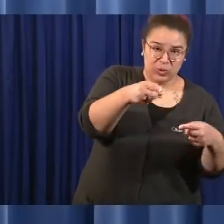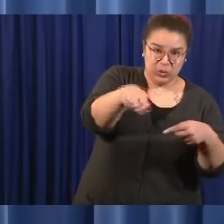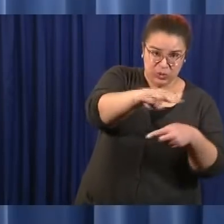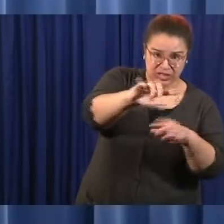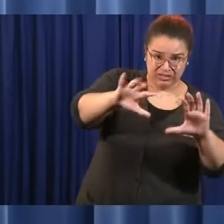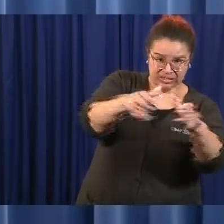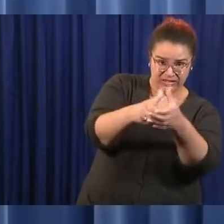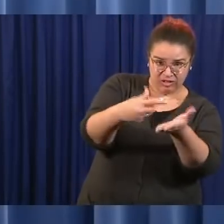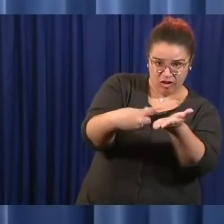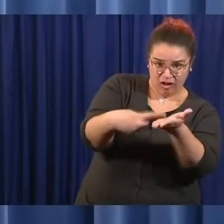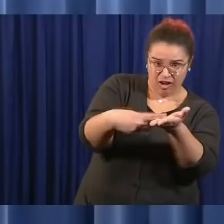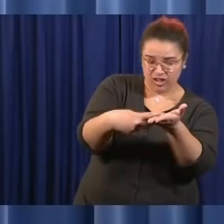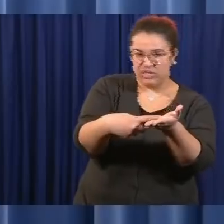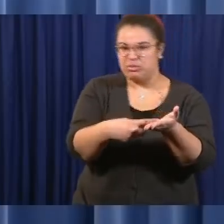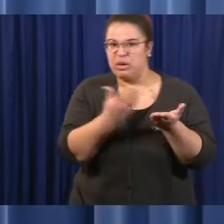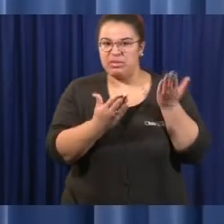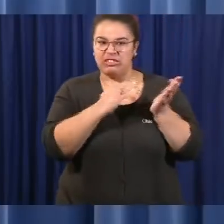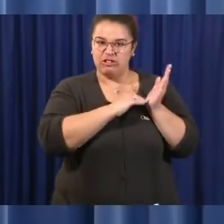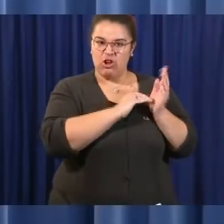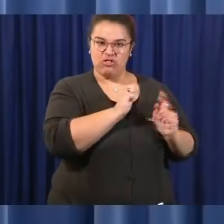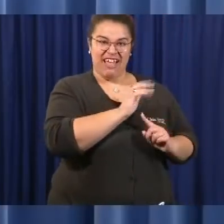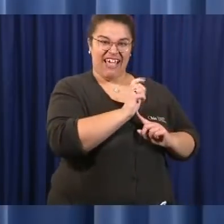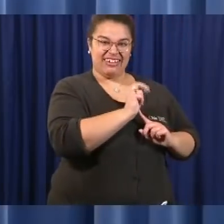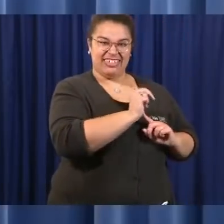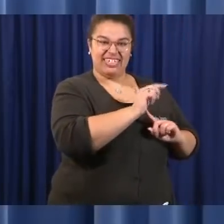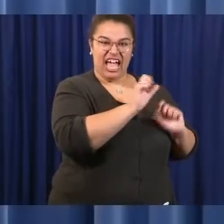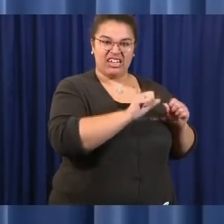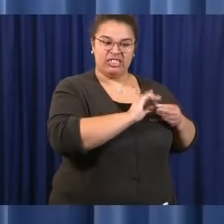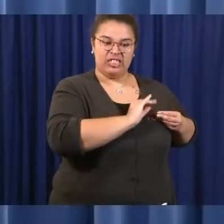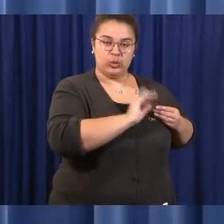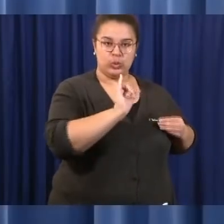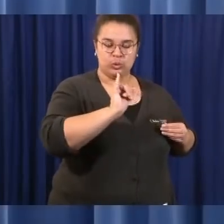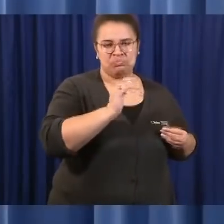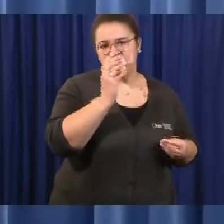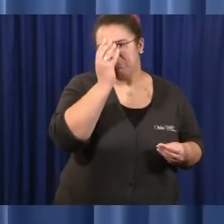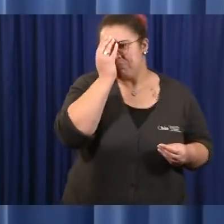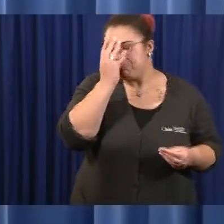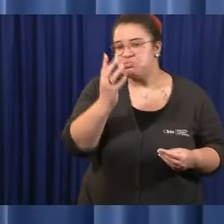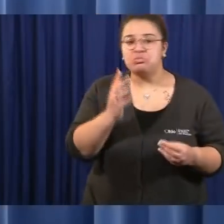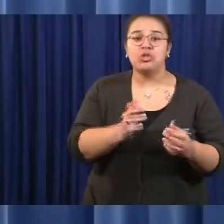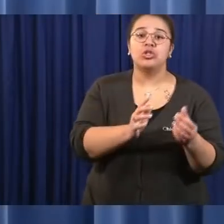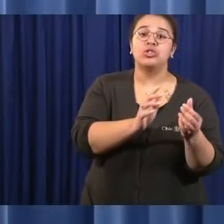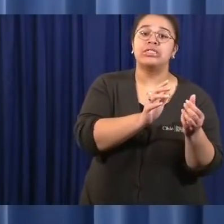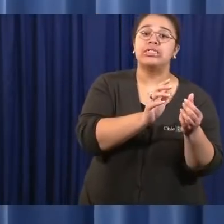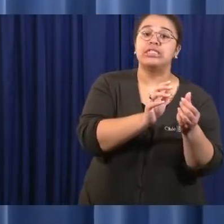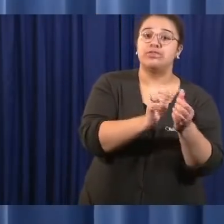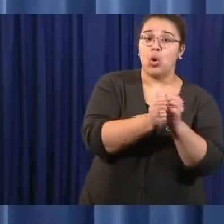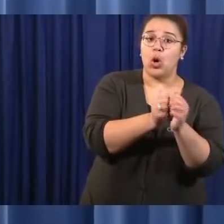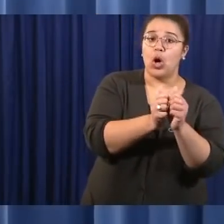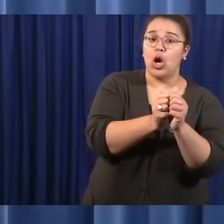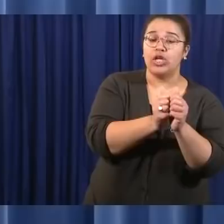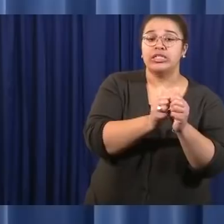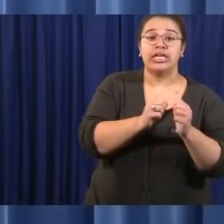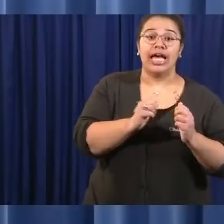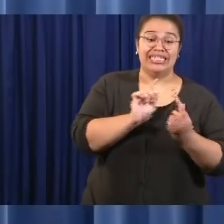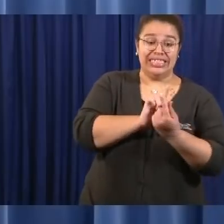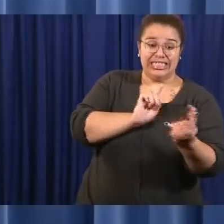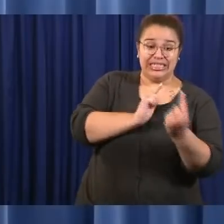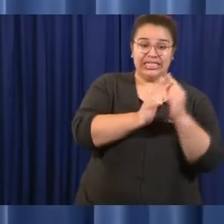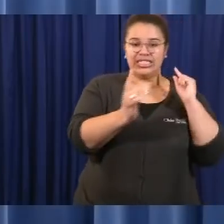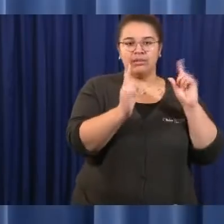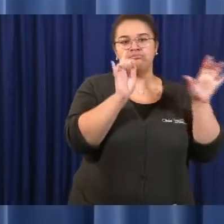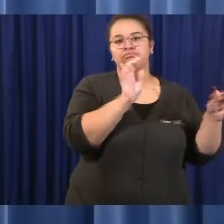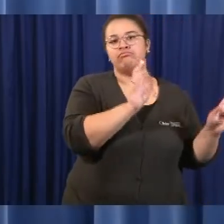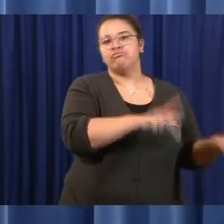if distancing in sports outdoors is comparable at all to eating. We know that we're now in